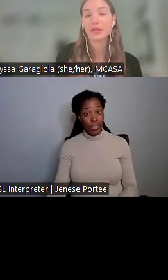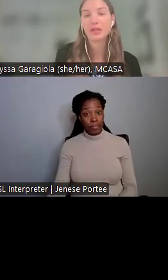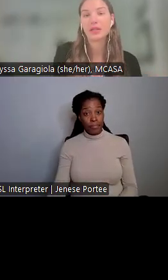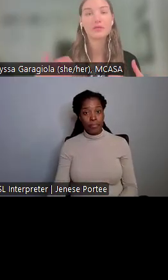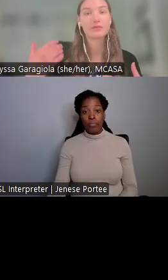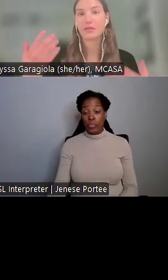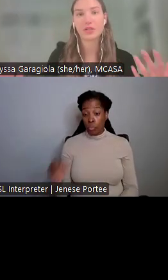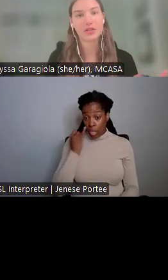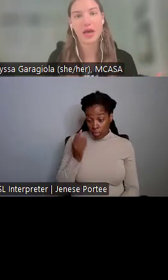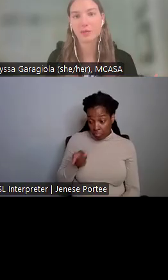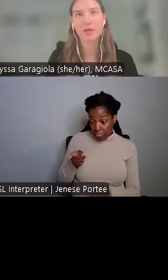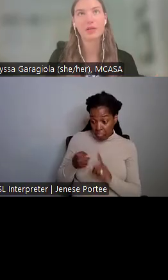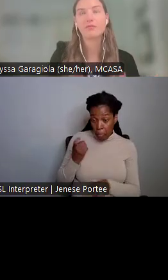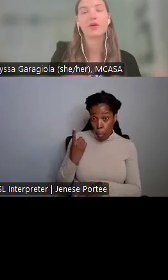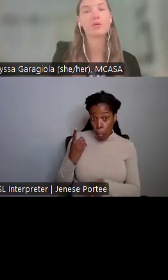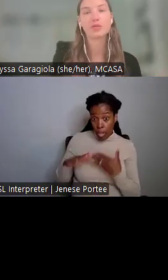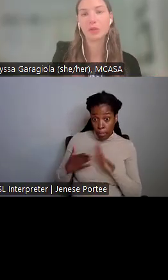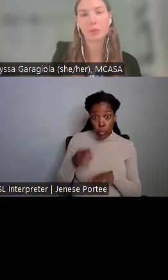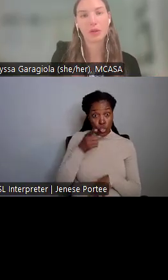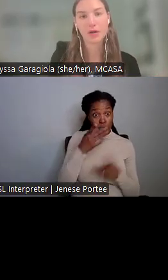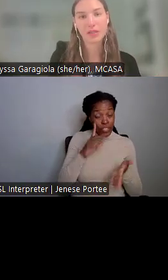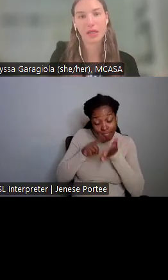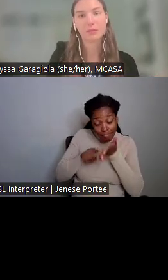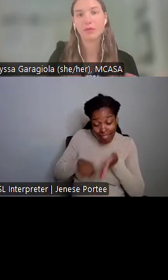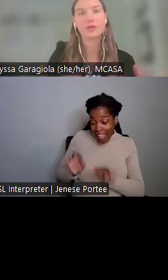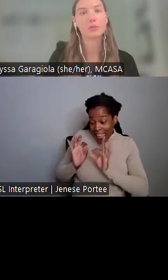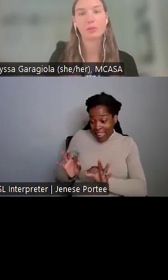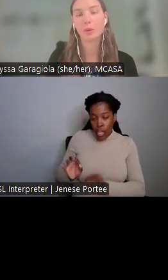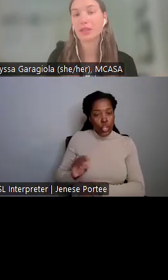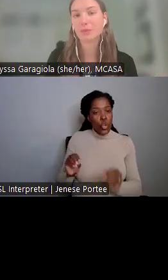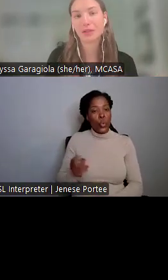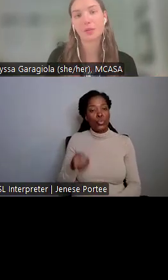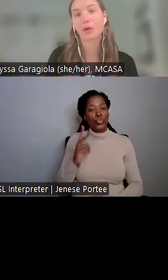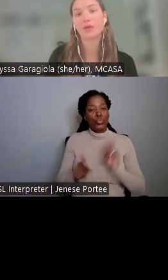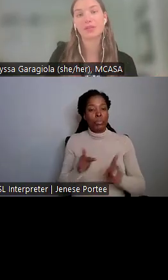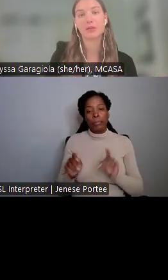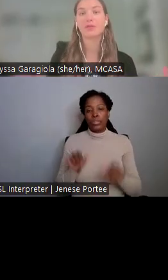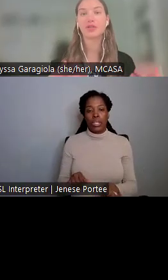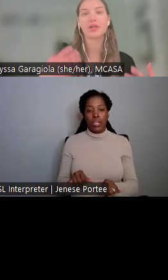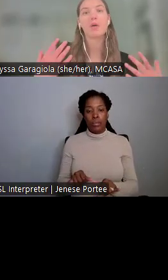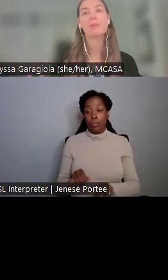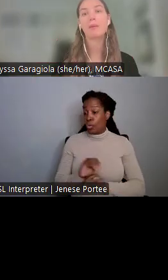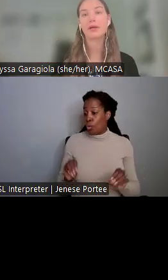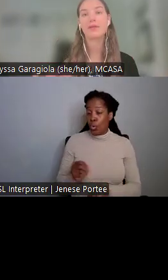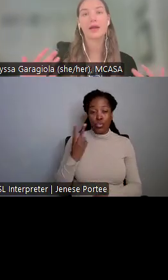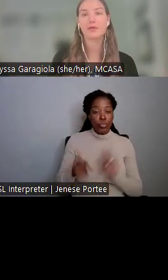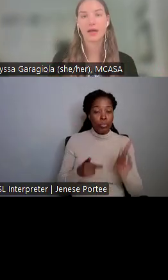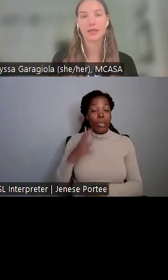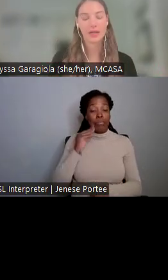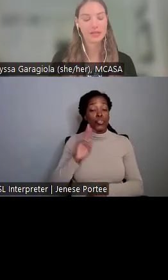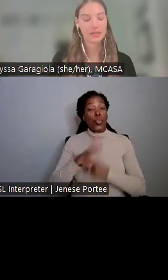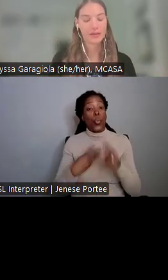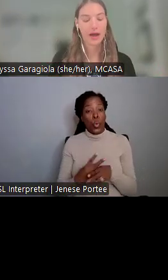one community and you've researched that community, no two people are the same. No two people will experience the world the same. So just remembering that